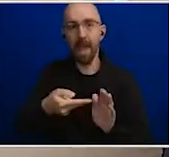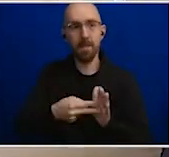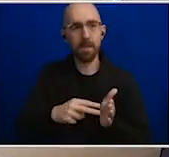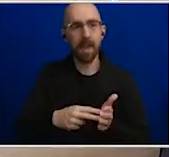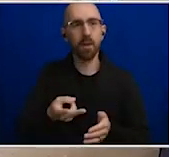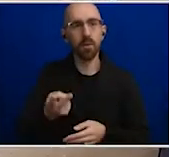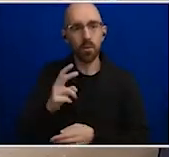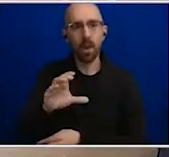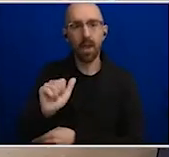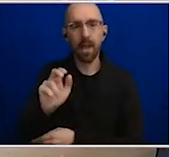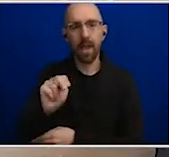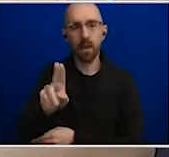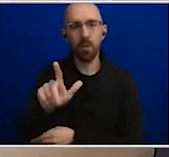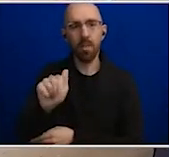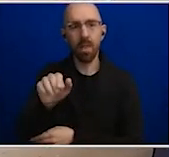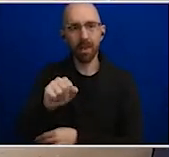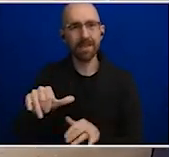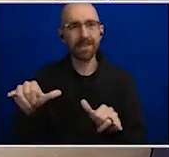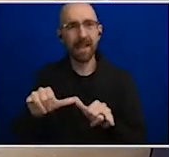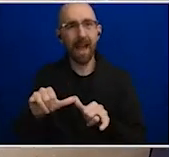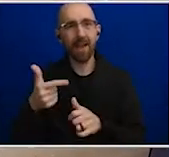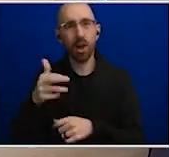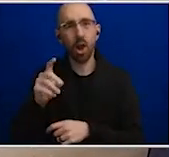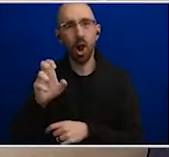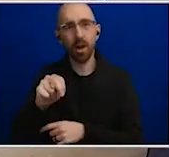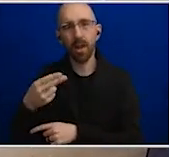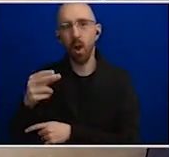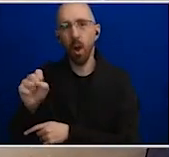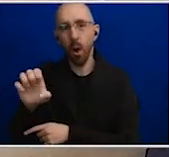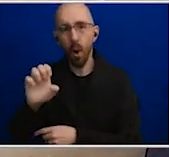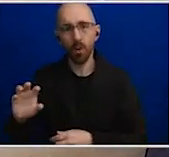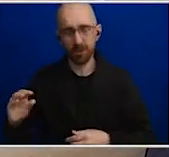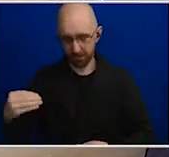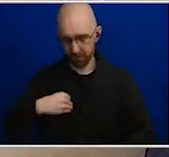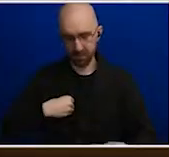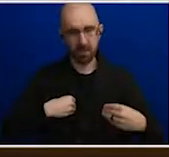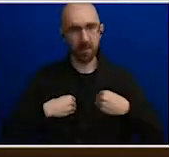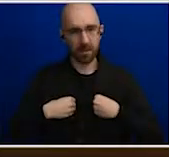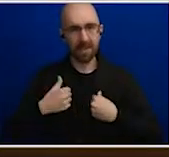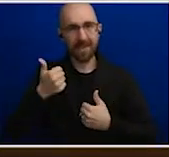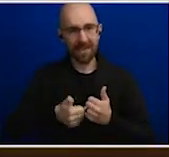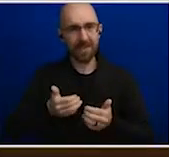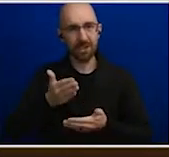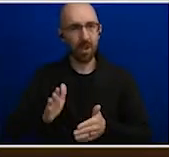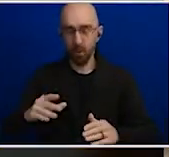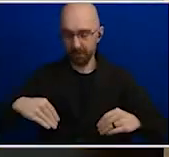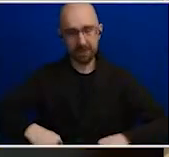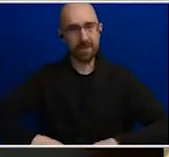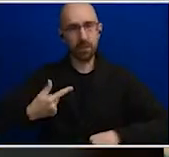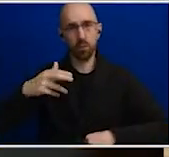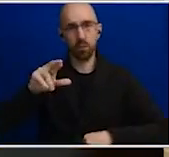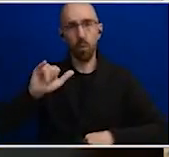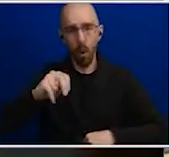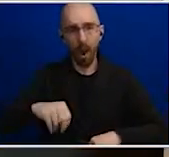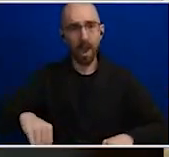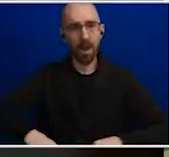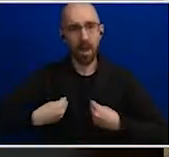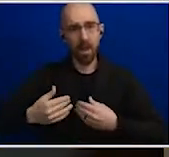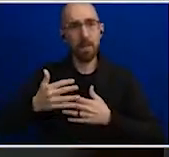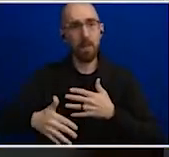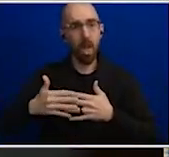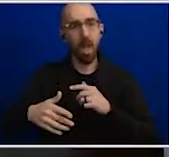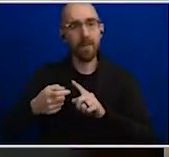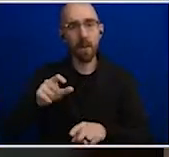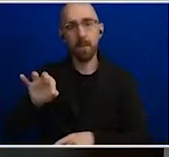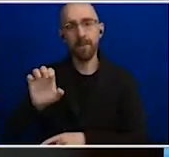size of garden hoses were inserted into each side of Richard's groin, pumping blood from his femoral vein